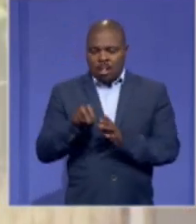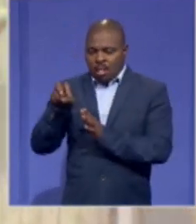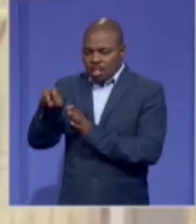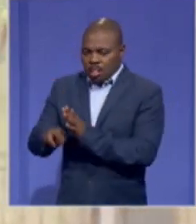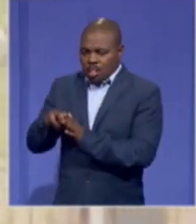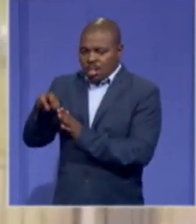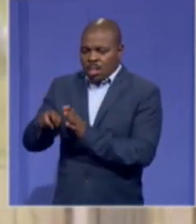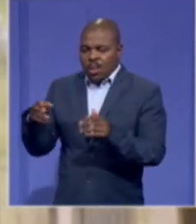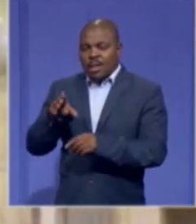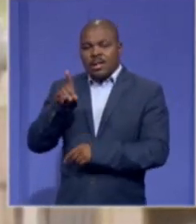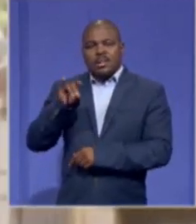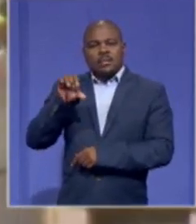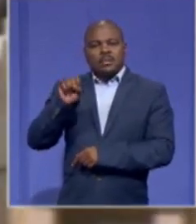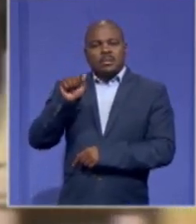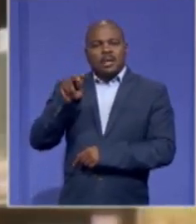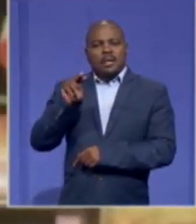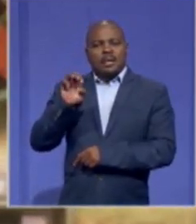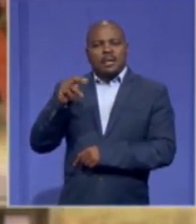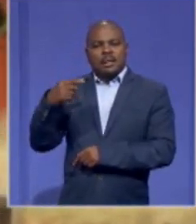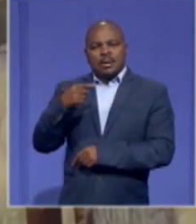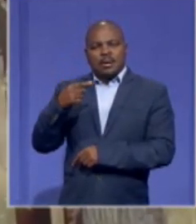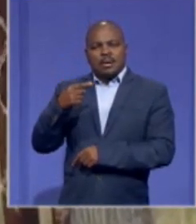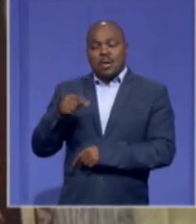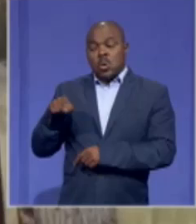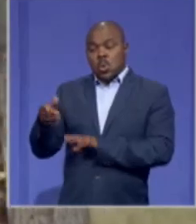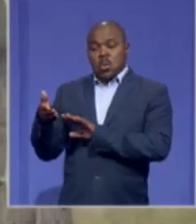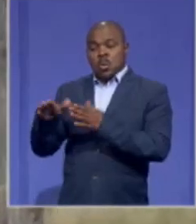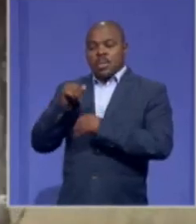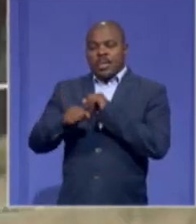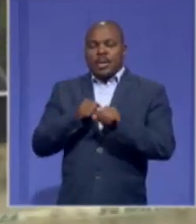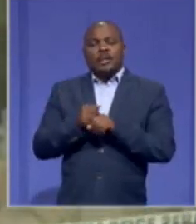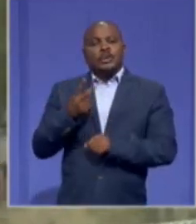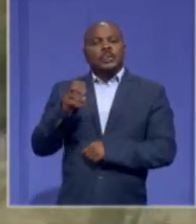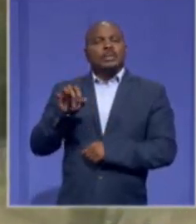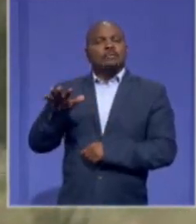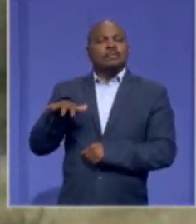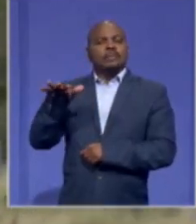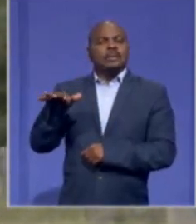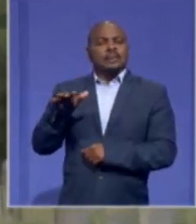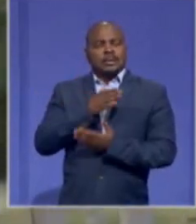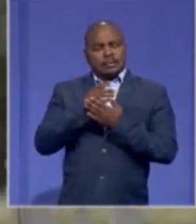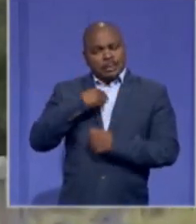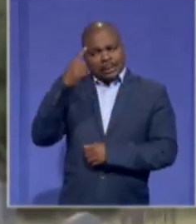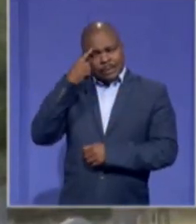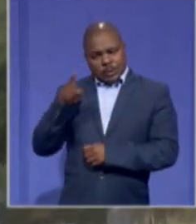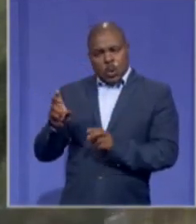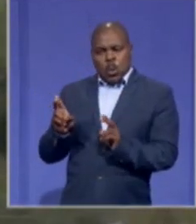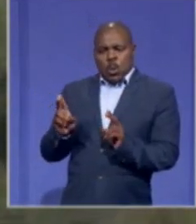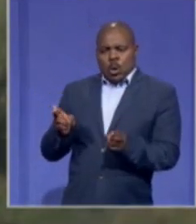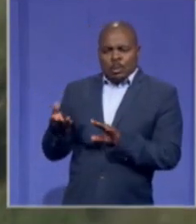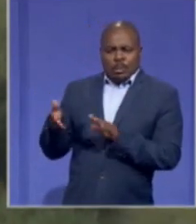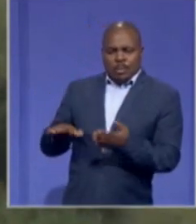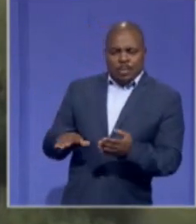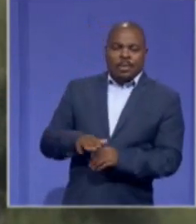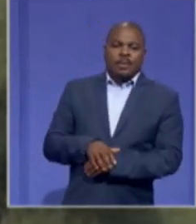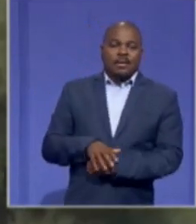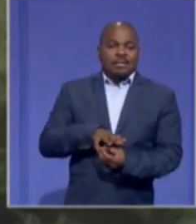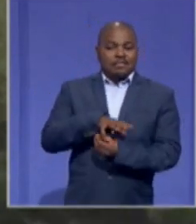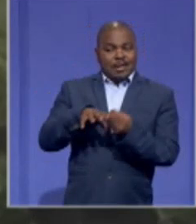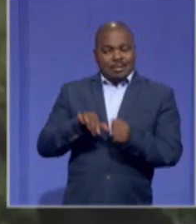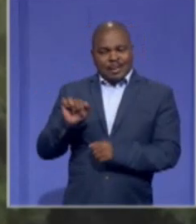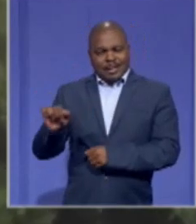motseng wa Disaneng kwa ntle ga Mahikeng. O tlhokafetse ka ngwaga wa 2015 mme go dumelwa gore loso la gagwe ke la tlholego. Ba lelapa la